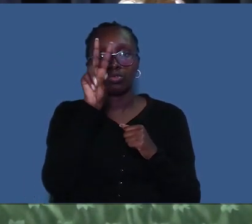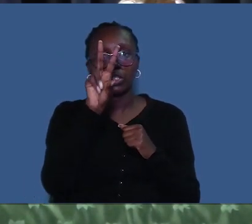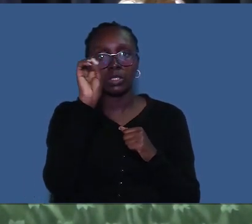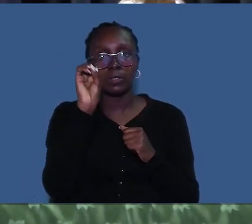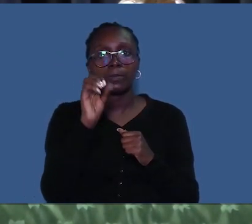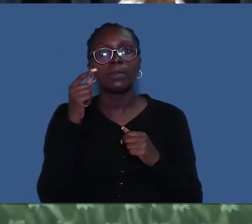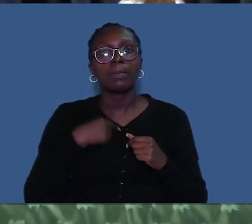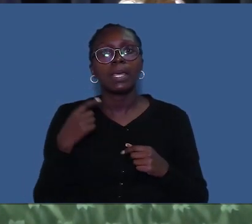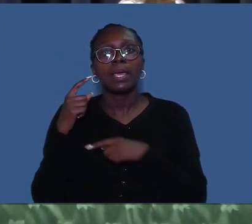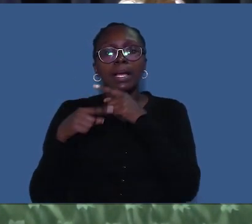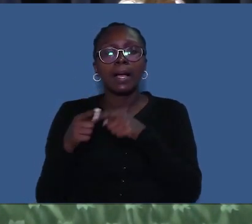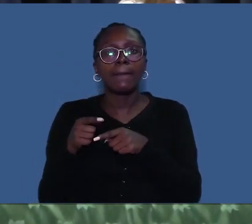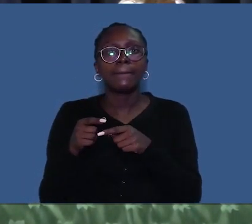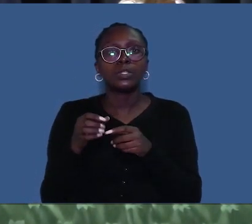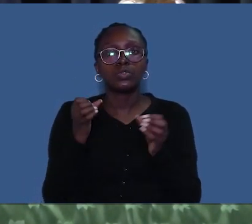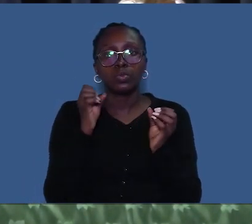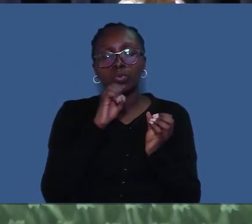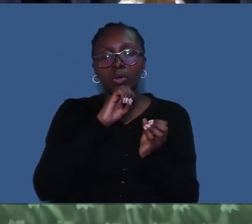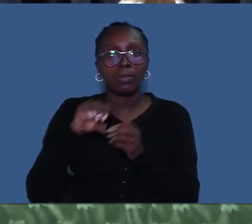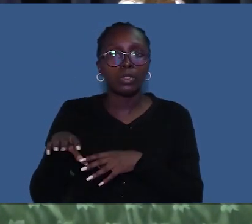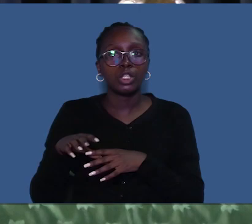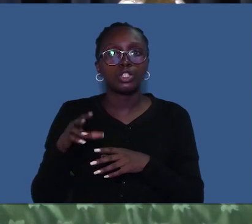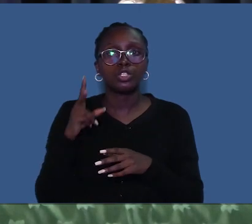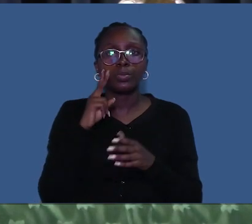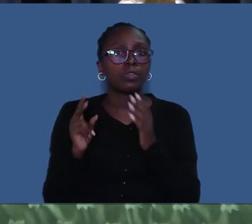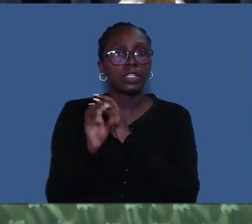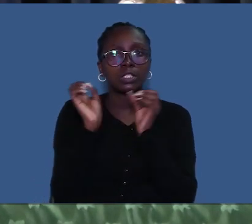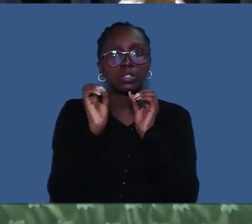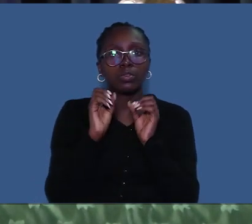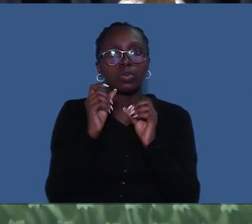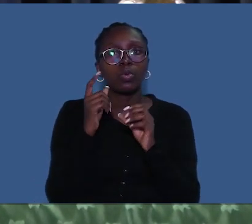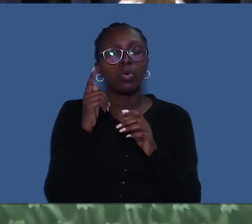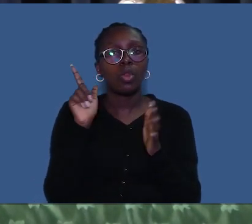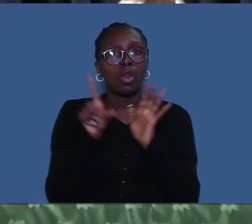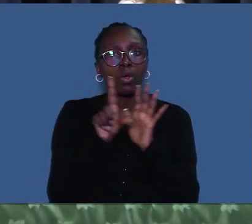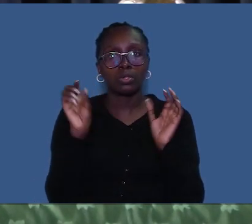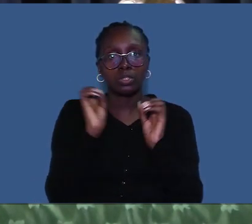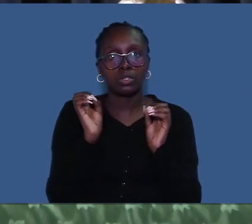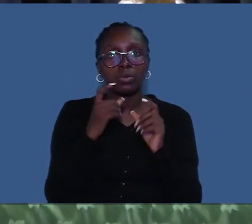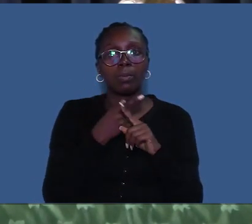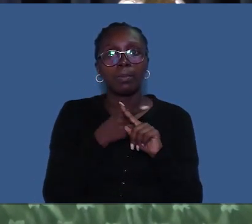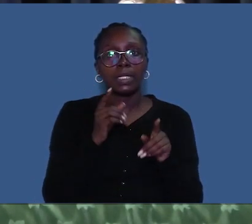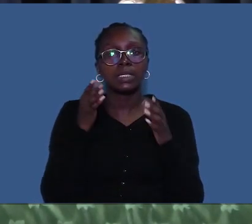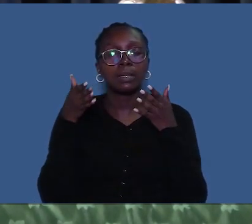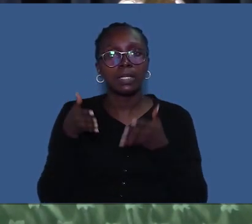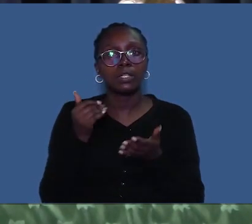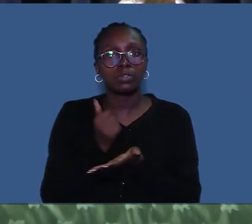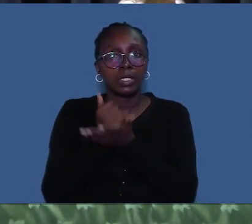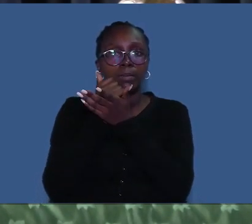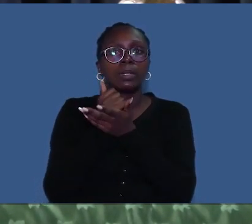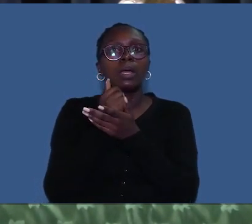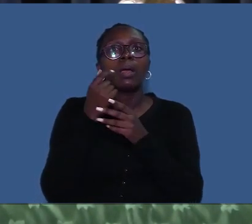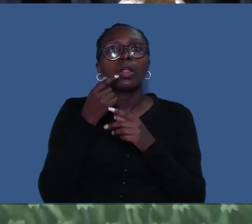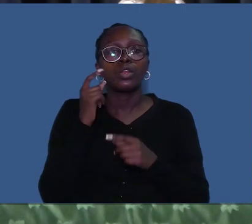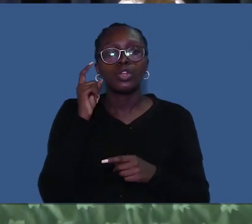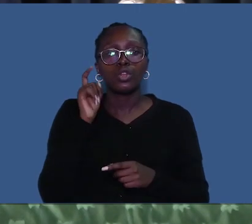not come to abolish them, but to fulfill them. For truly I tell you, until heaven and earth disappear, not the smallest